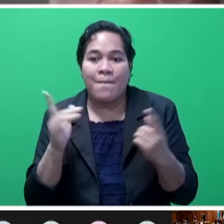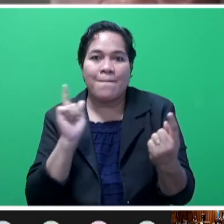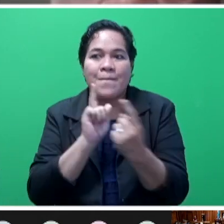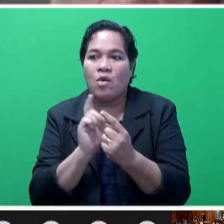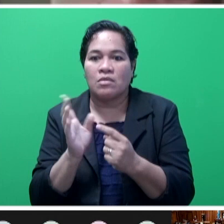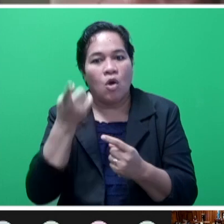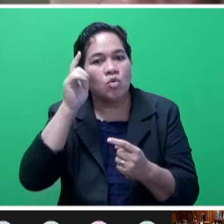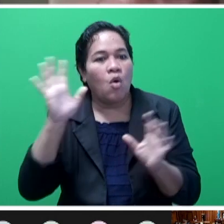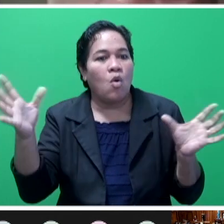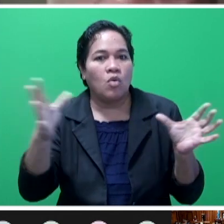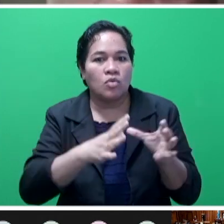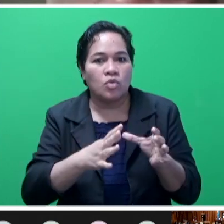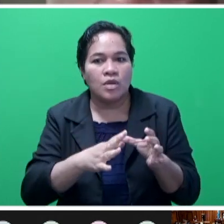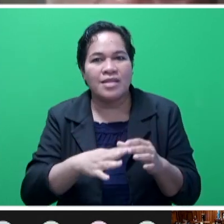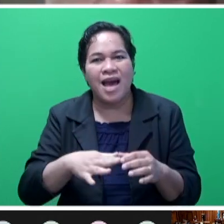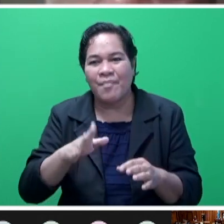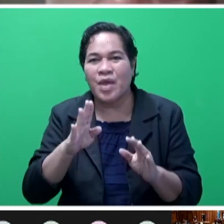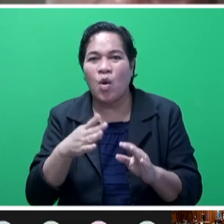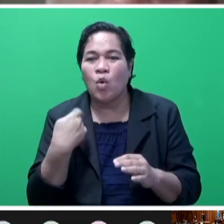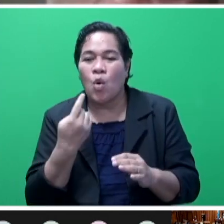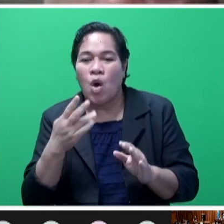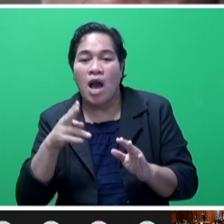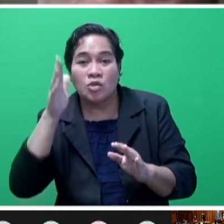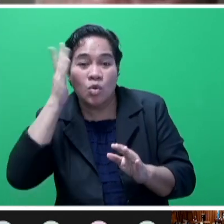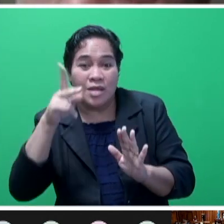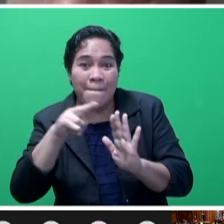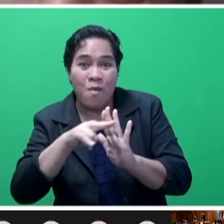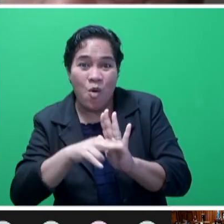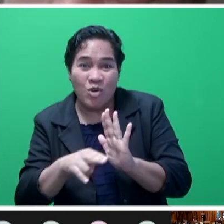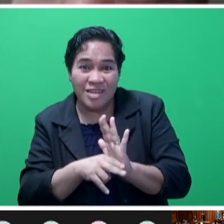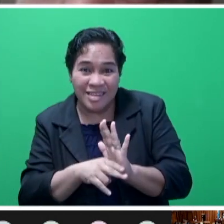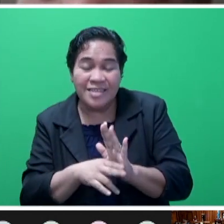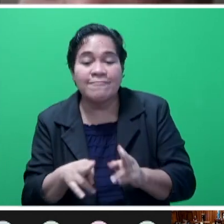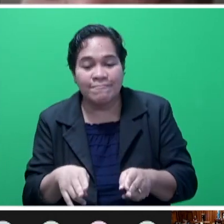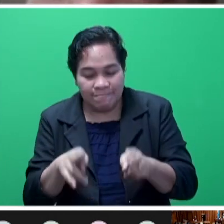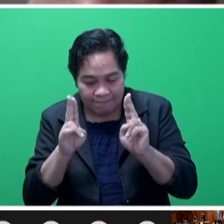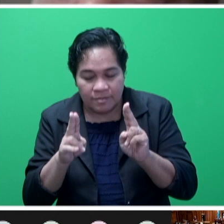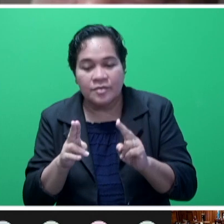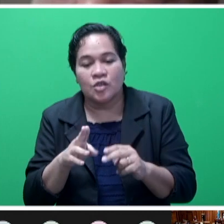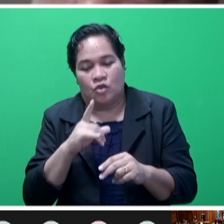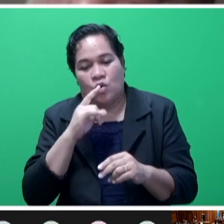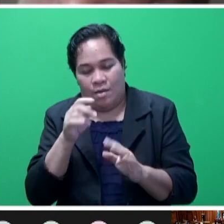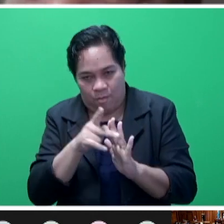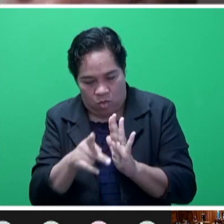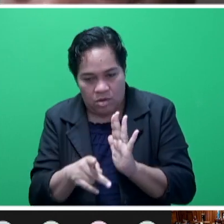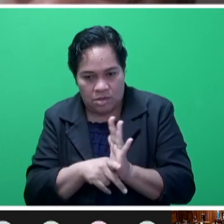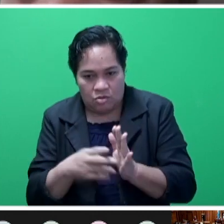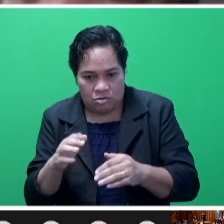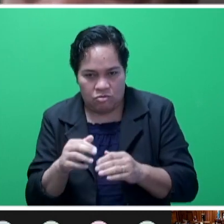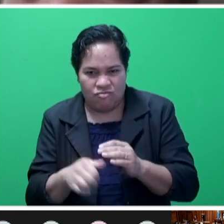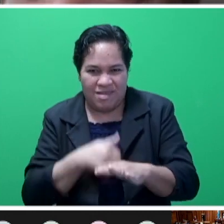schools of our government boarding schools, and we are in the process of finalizing a document which will create